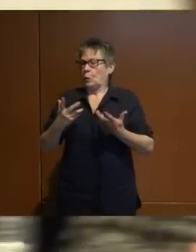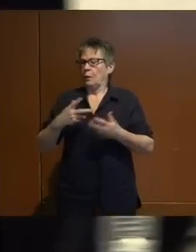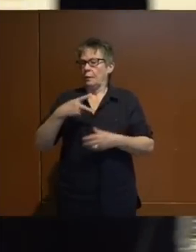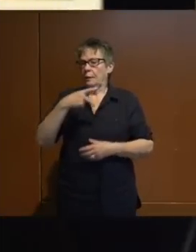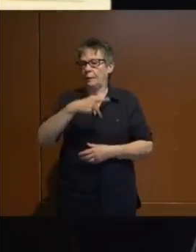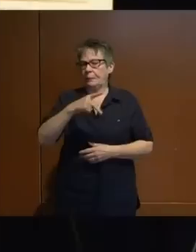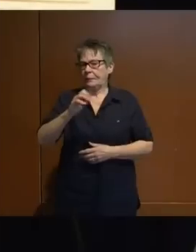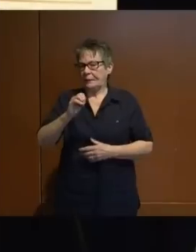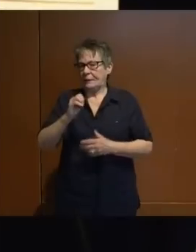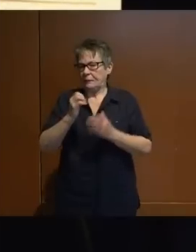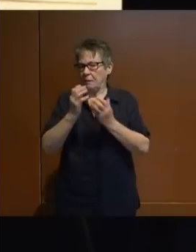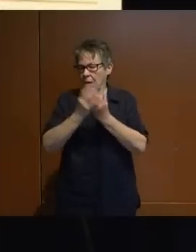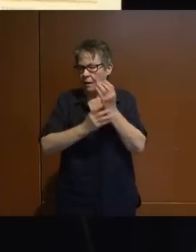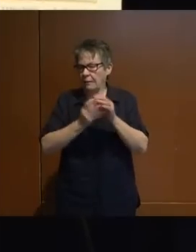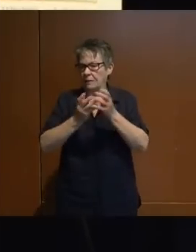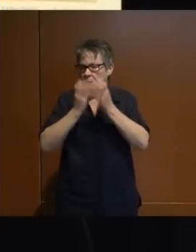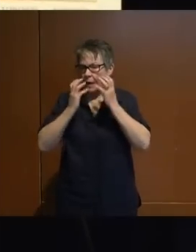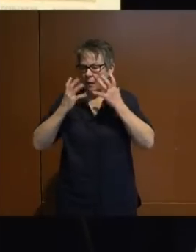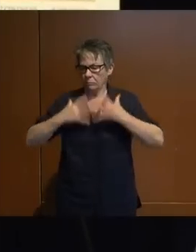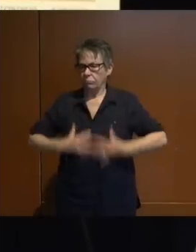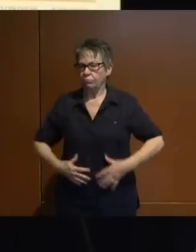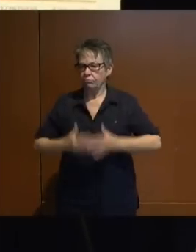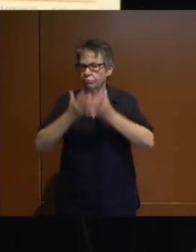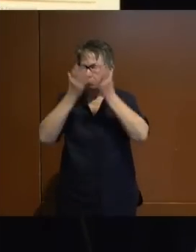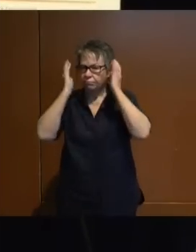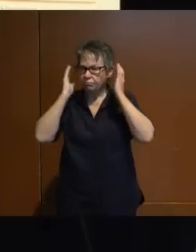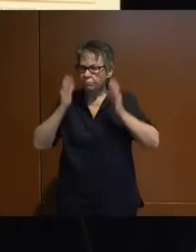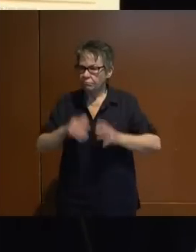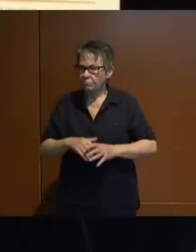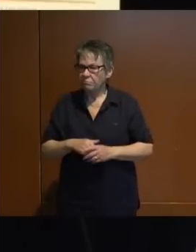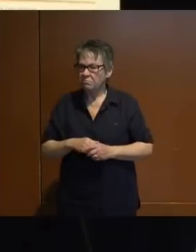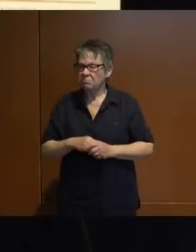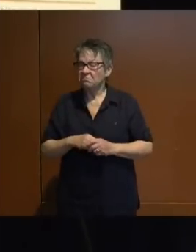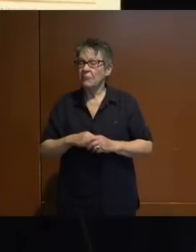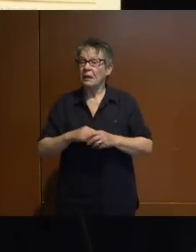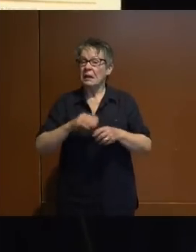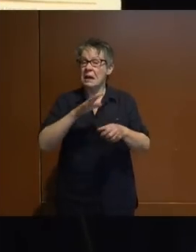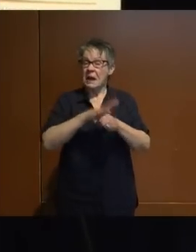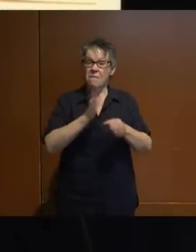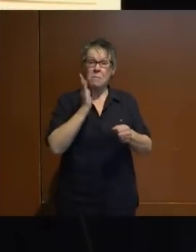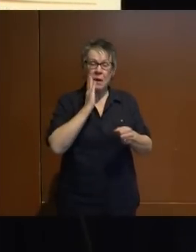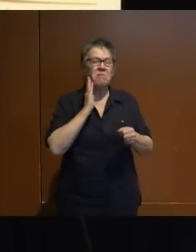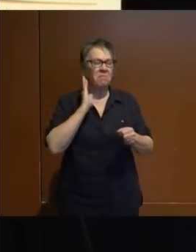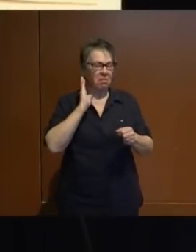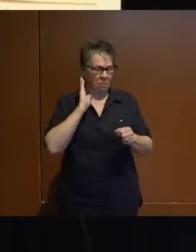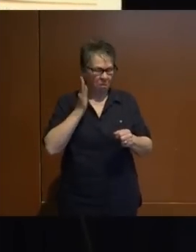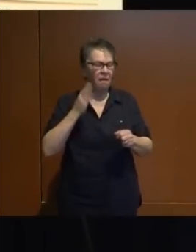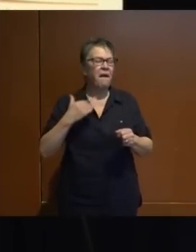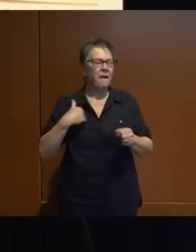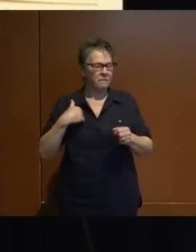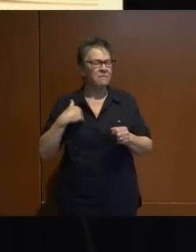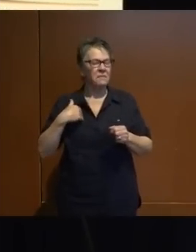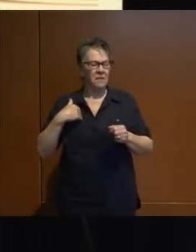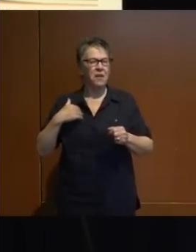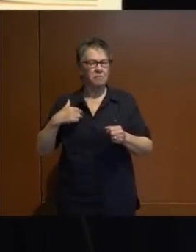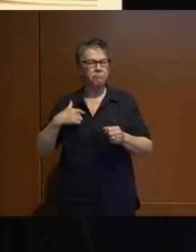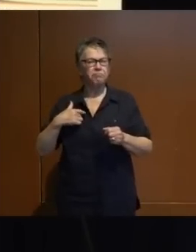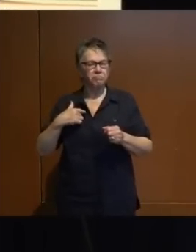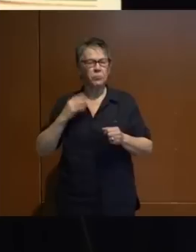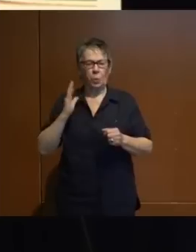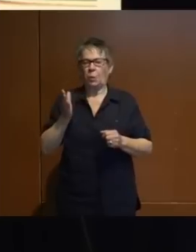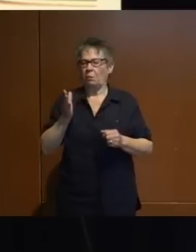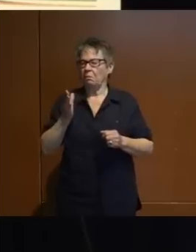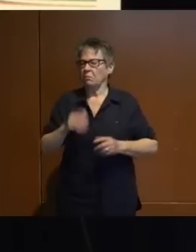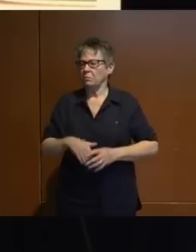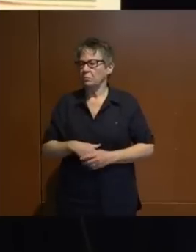we'll have enough beds. Everybody's working feverishly, and really the extraordinary effort. The hospitals